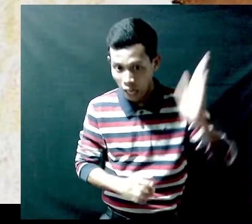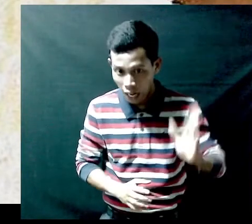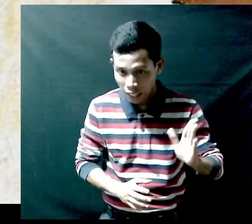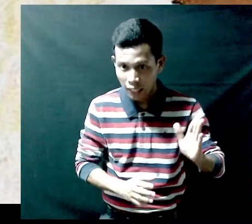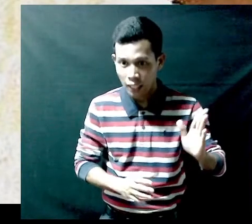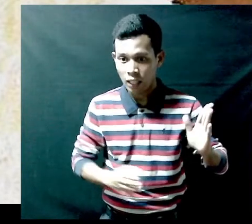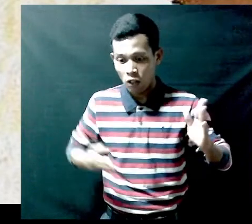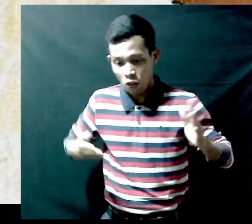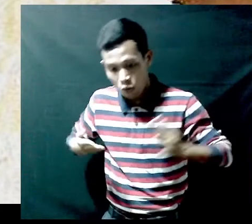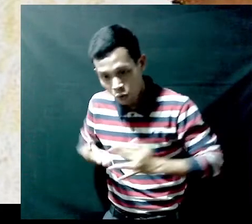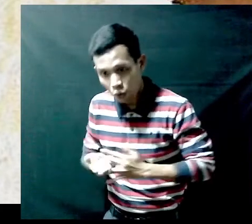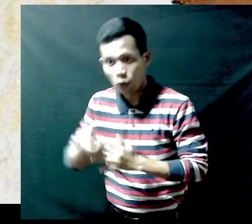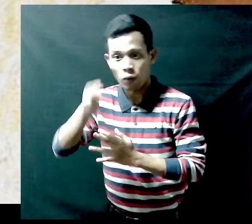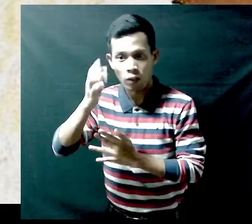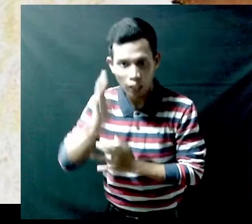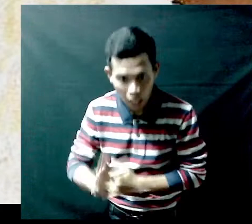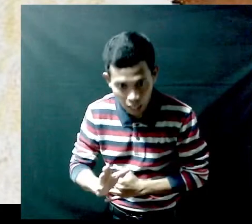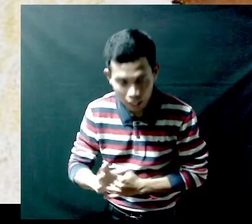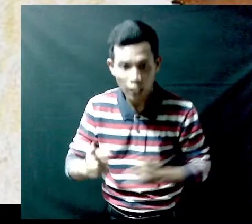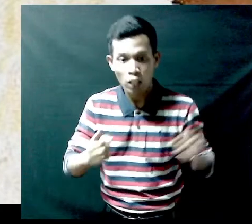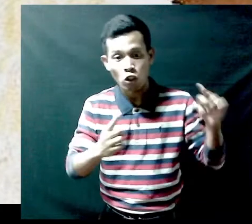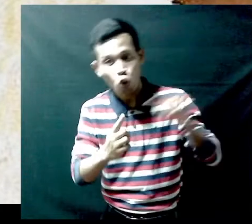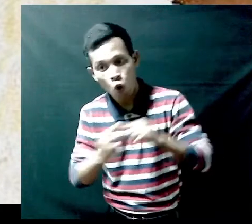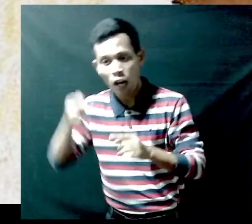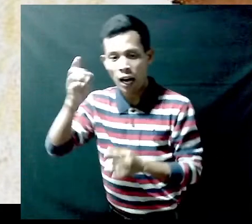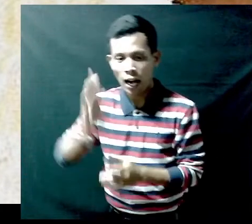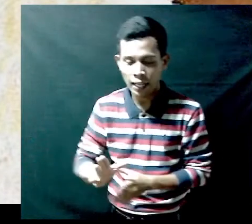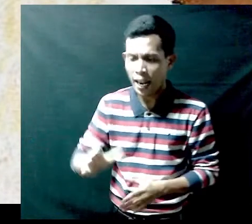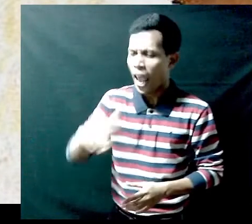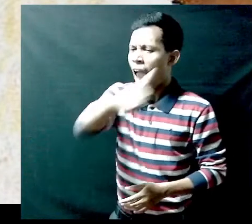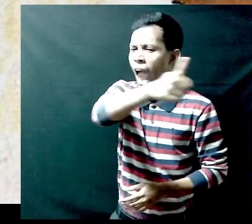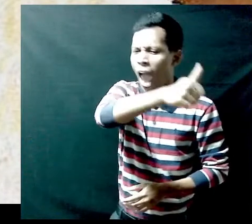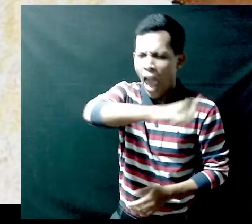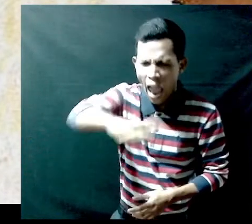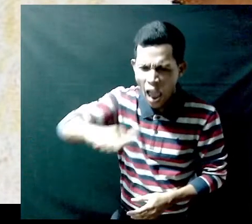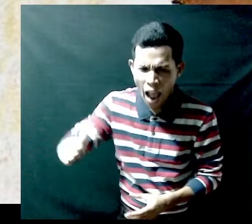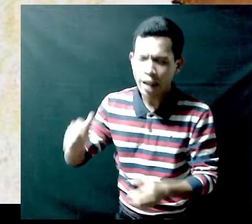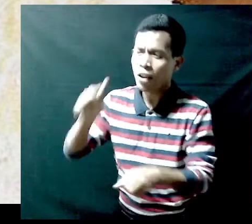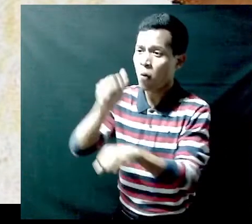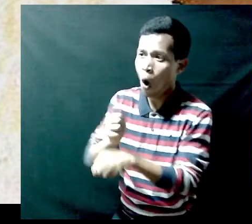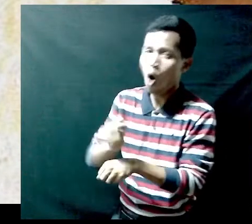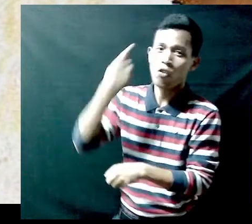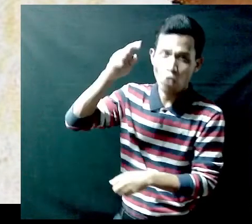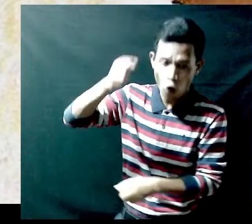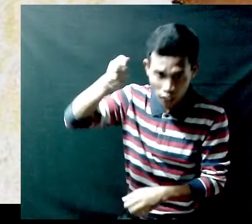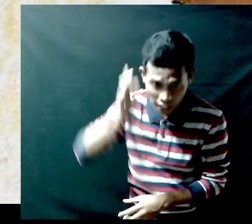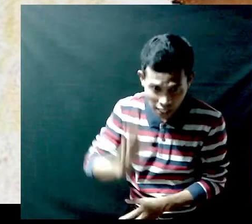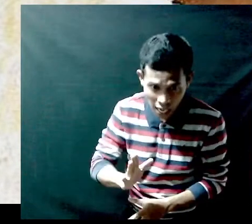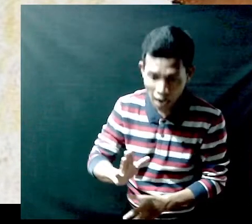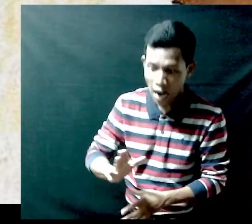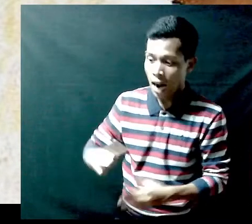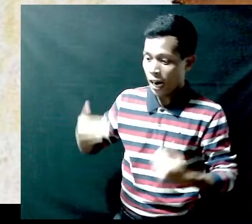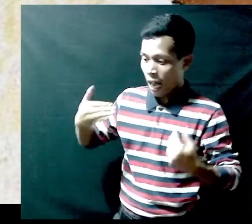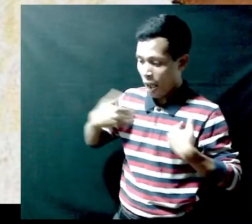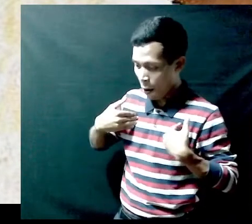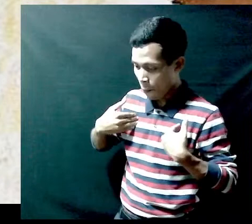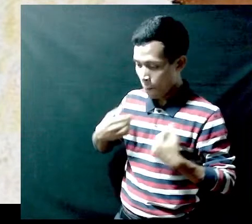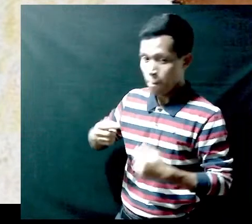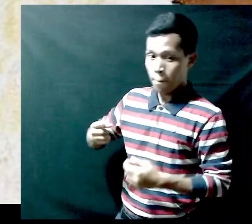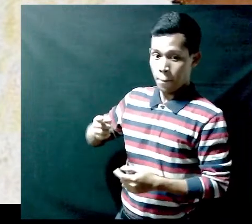sinabi. Yung nakalain po. Any work for God that is initiated by man and not by